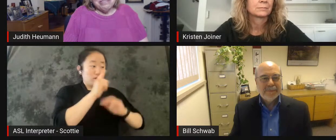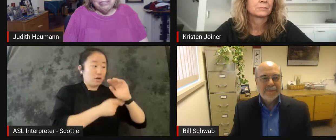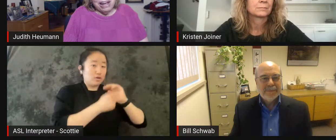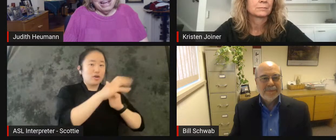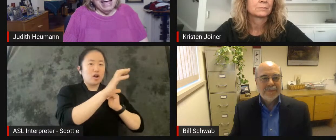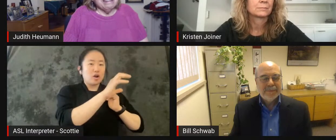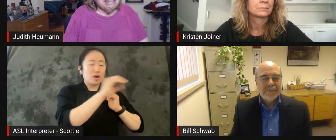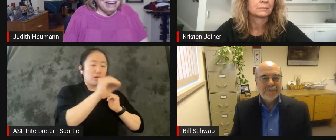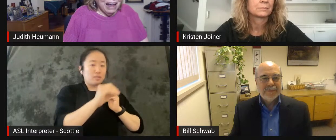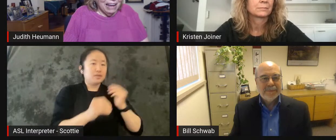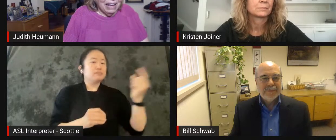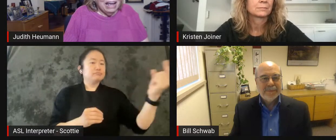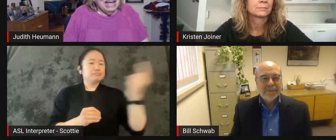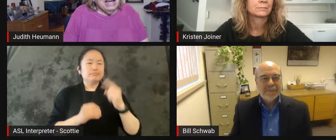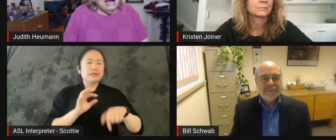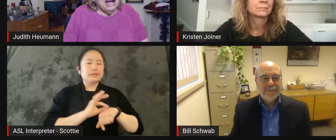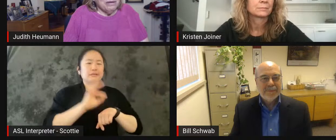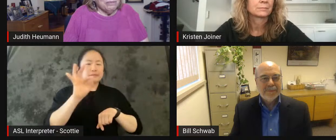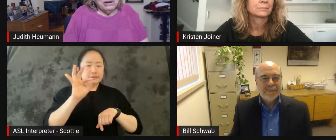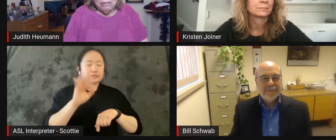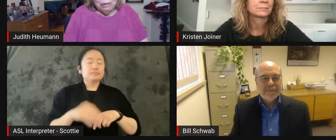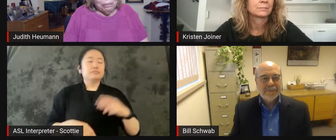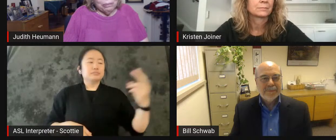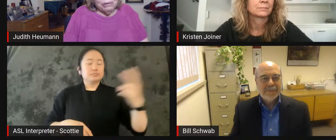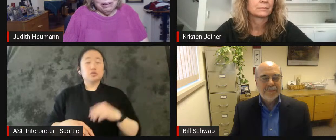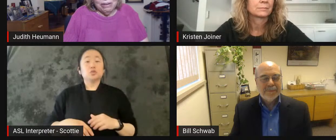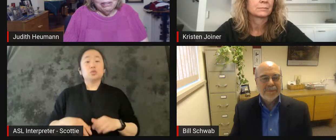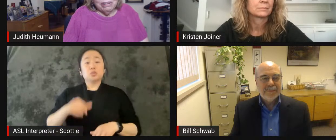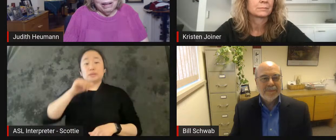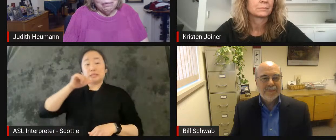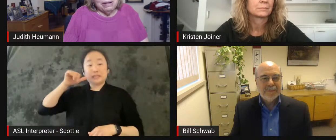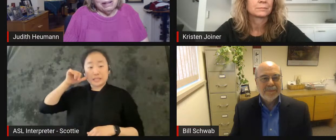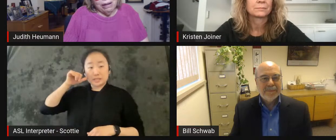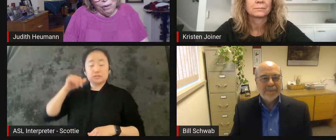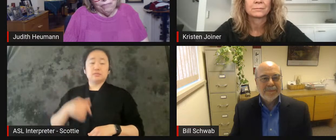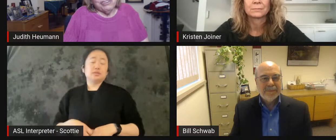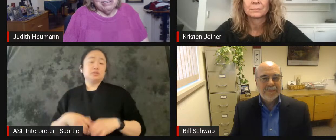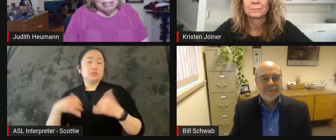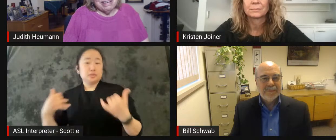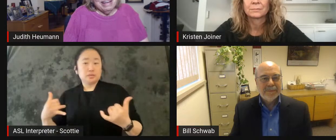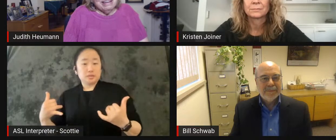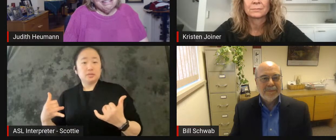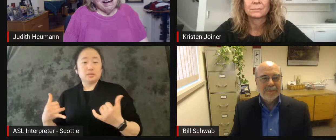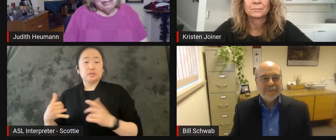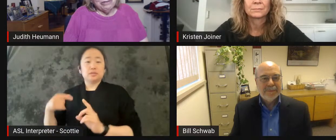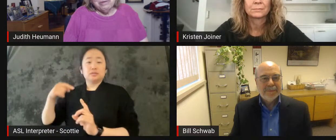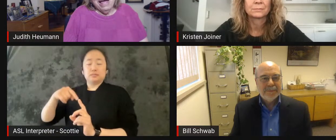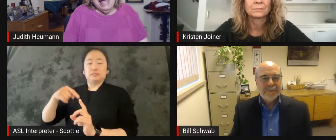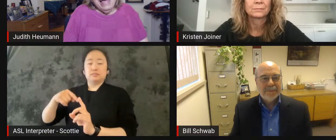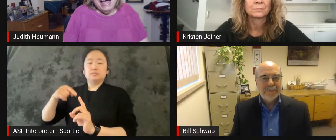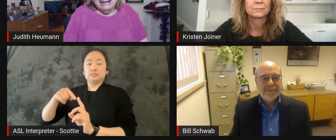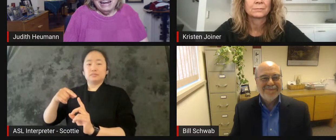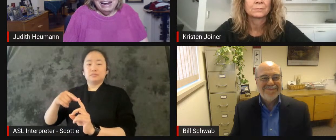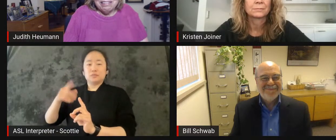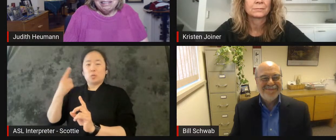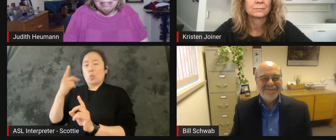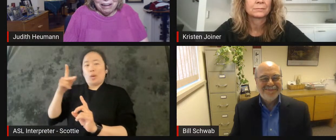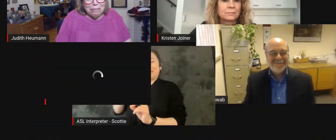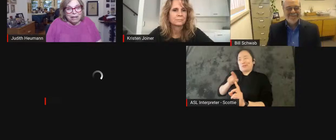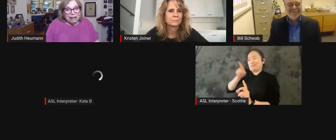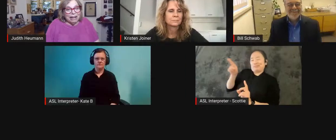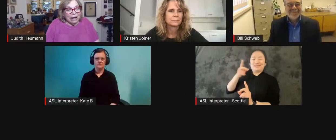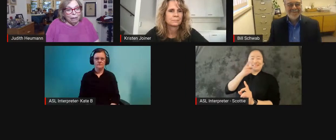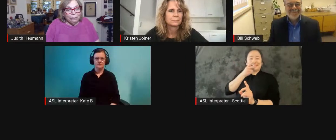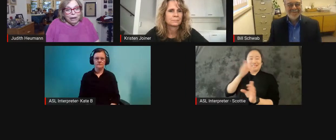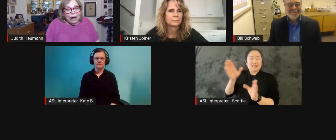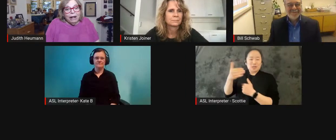so yesterday and today, one of the people was here in the office, dining room, and I asked them to